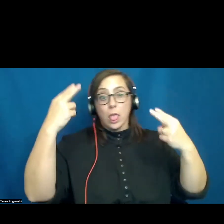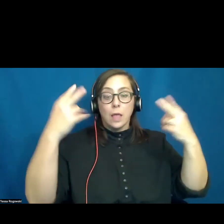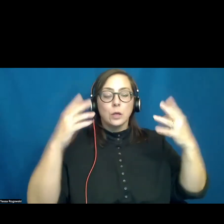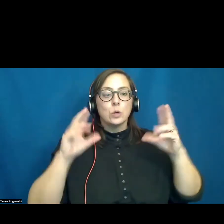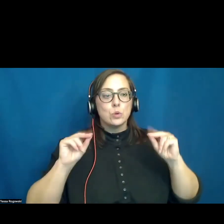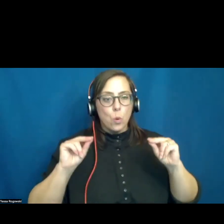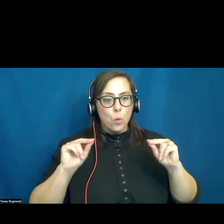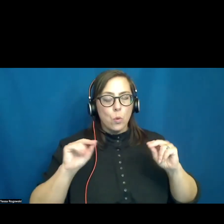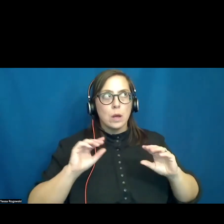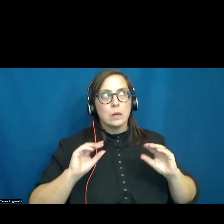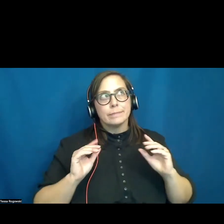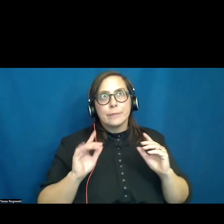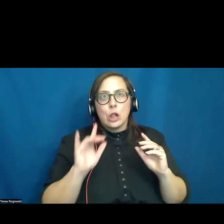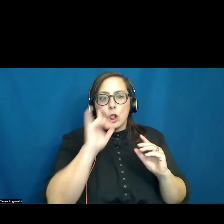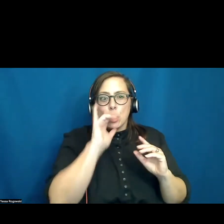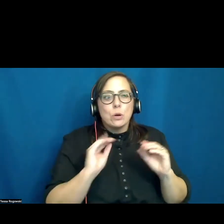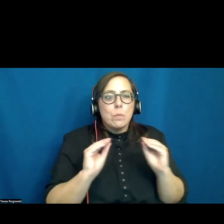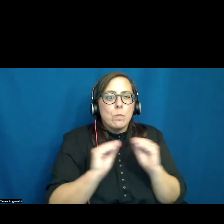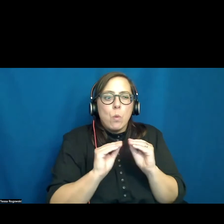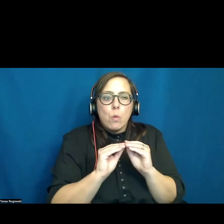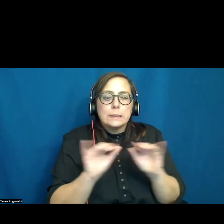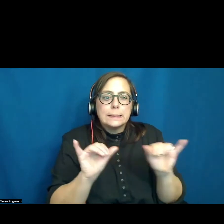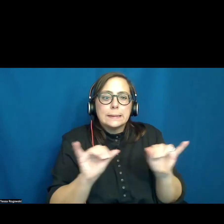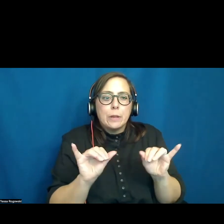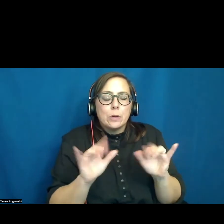similar to